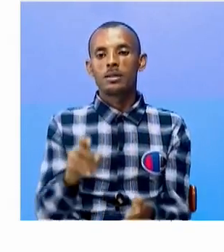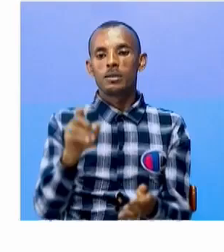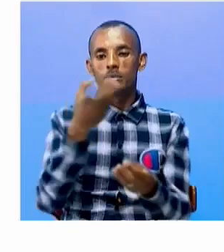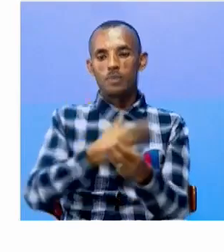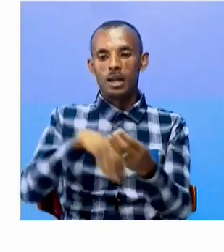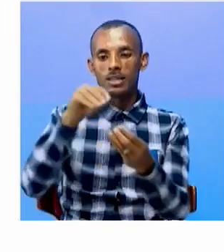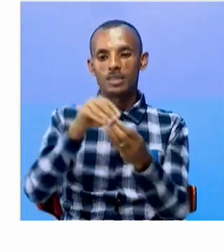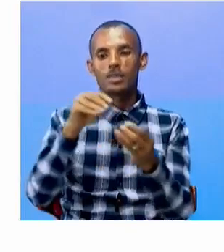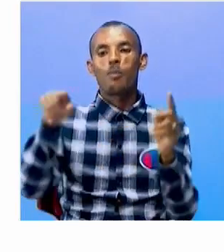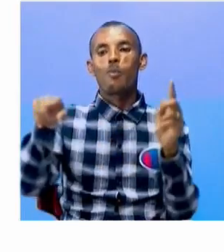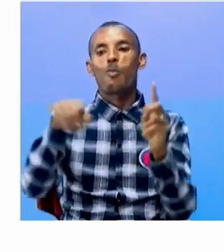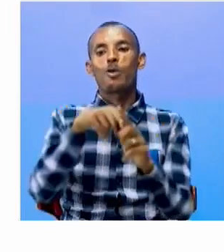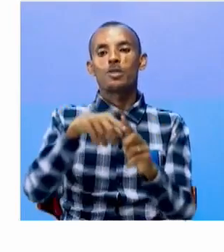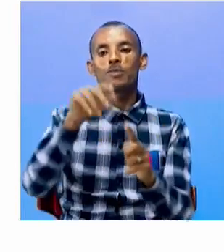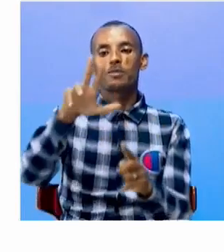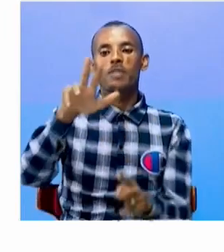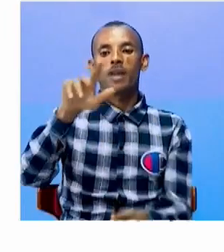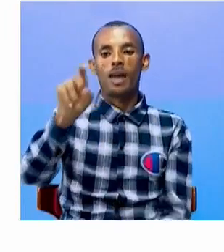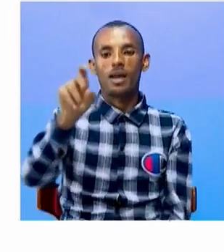positive 3x.